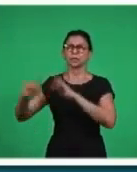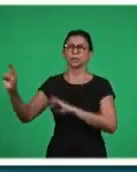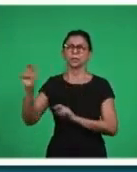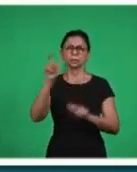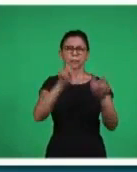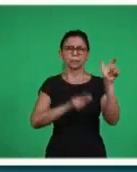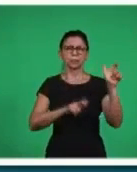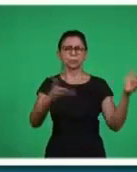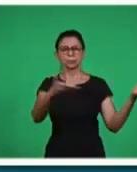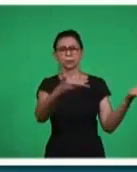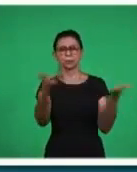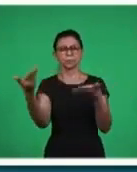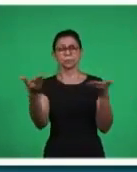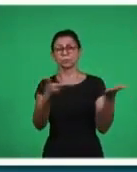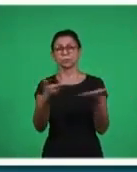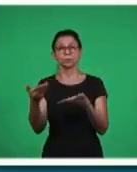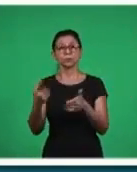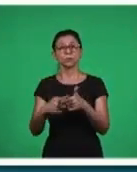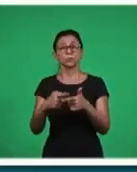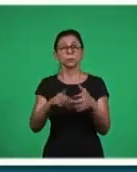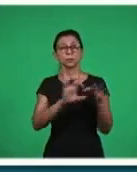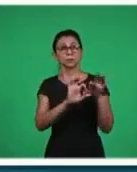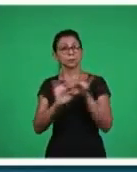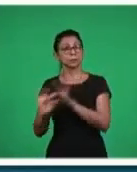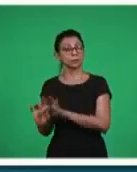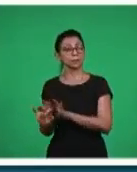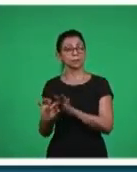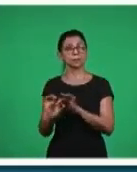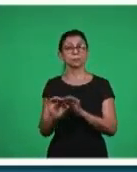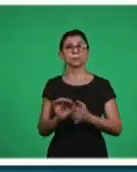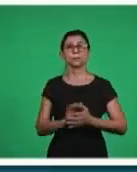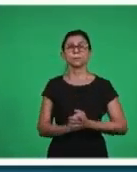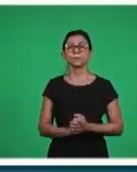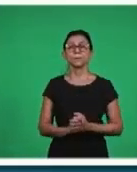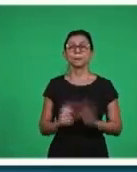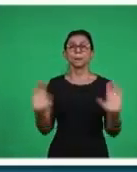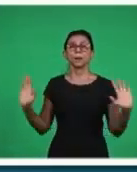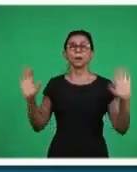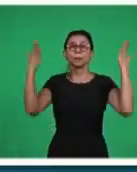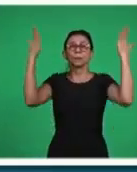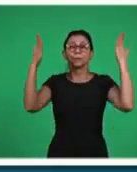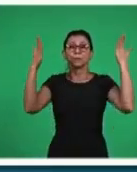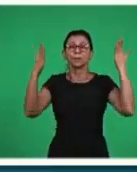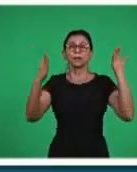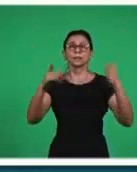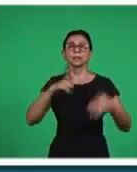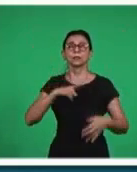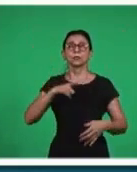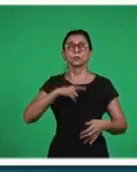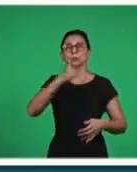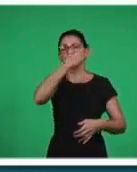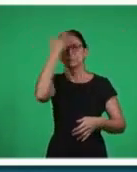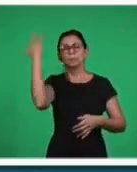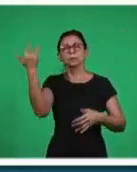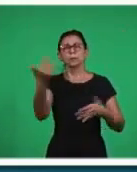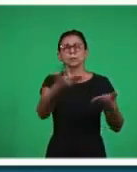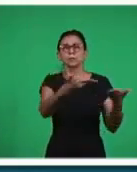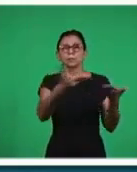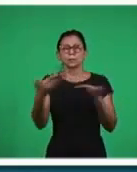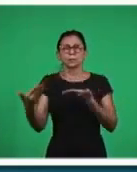life, and he invited many to be quiet, because that supper here on the text, the context, was a supper that